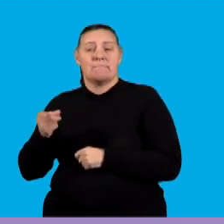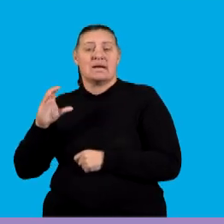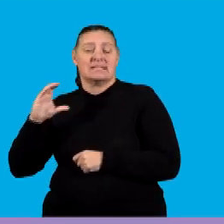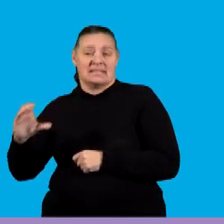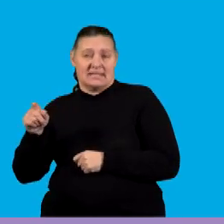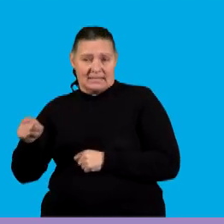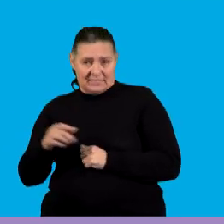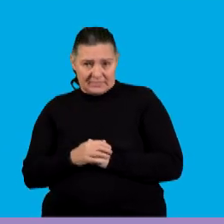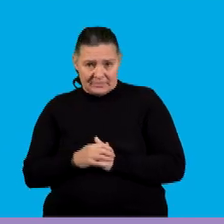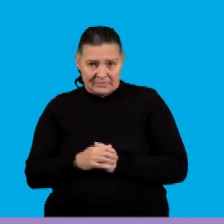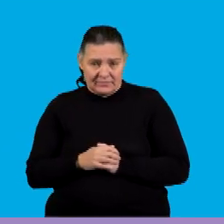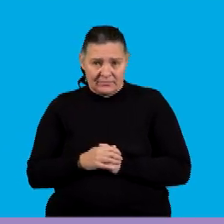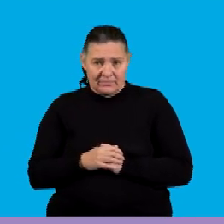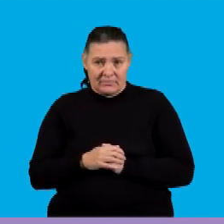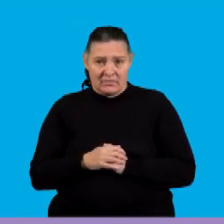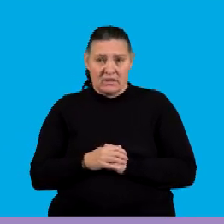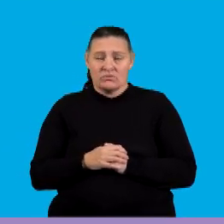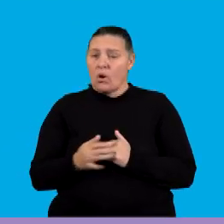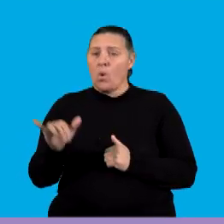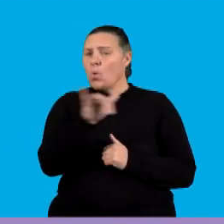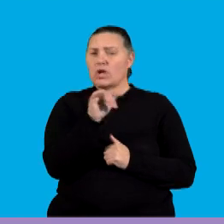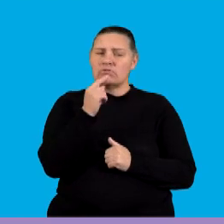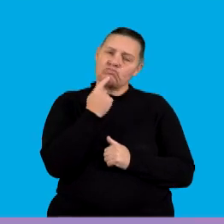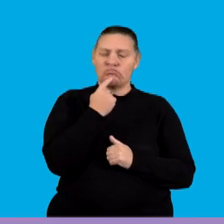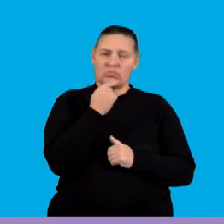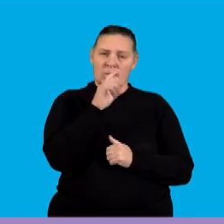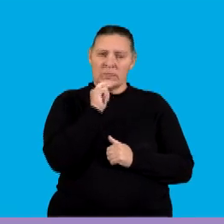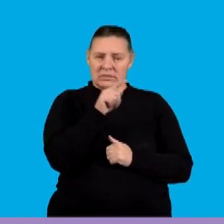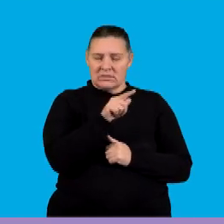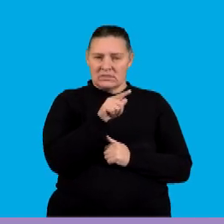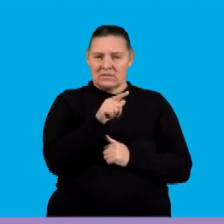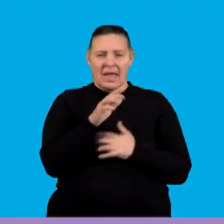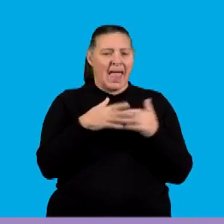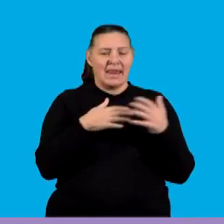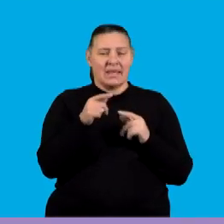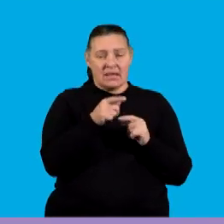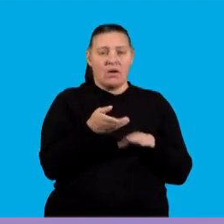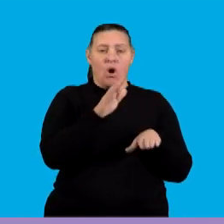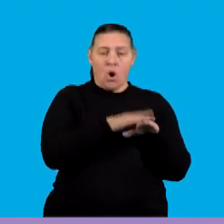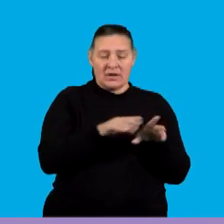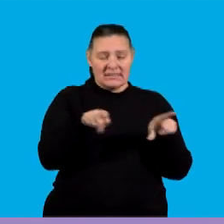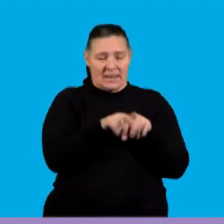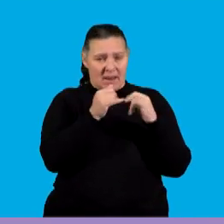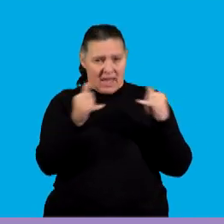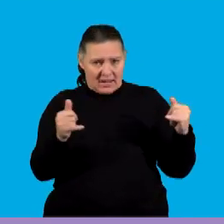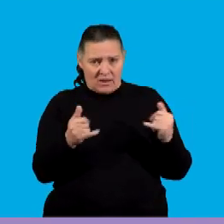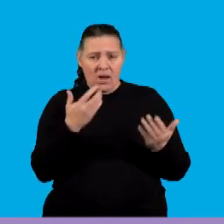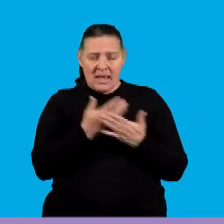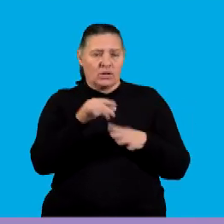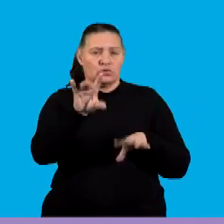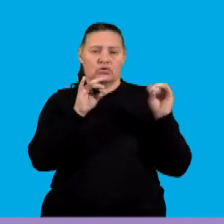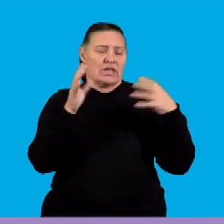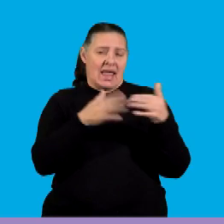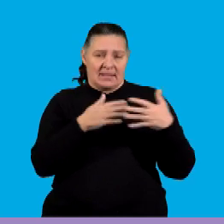find our y-intercept. So which point are we going to take? Remember, as long as the point is on that line, then